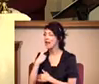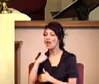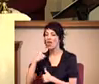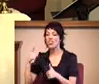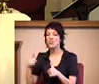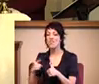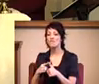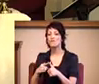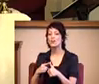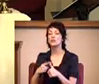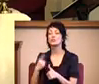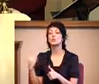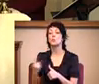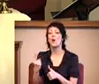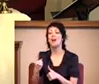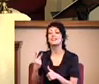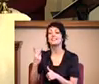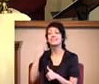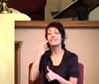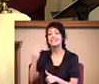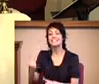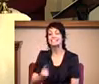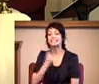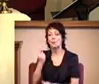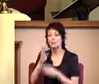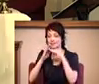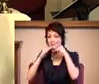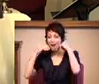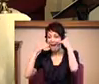somebody smiles gets a dollar.